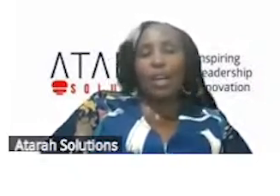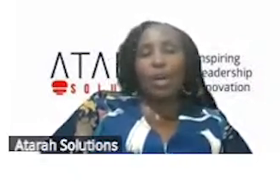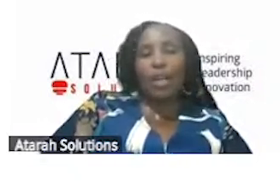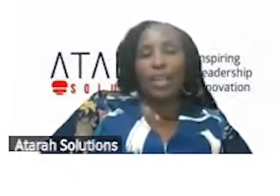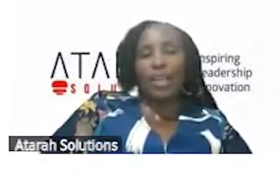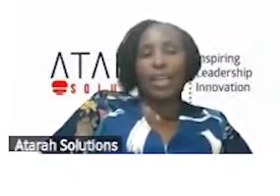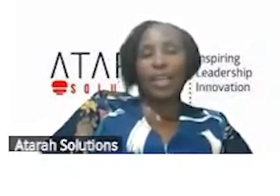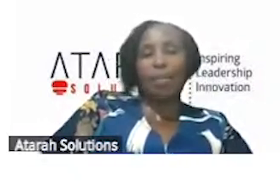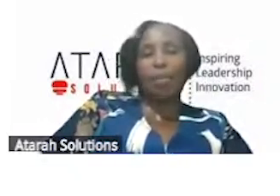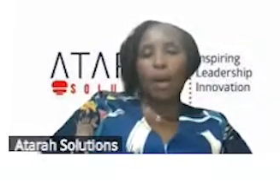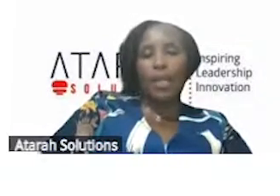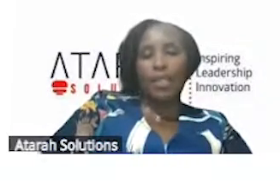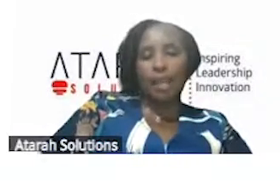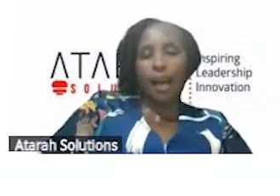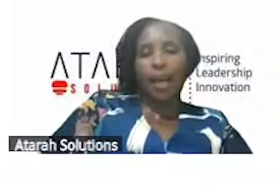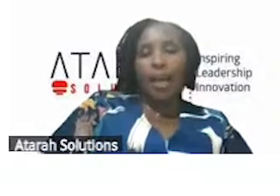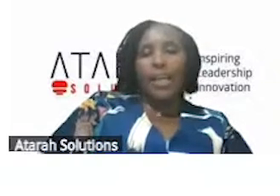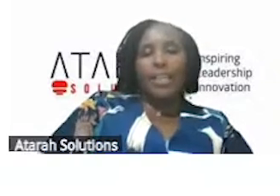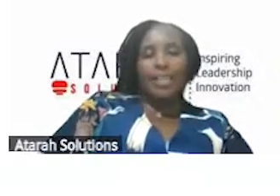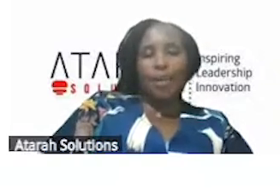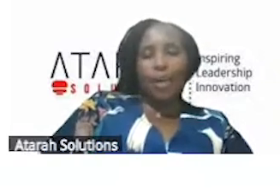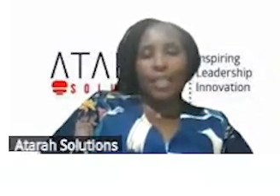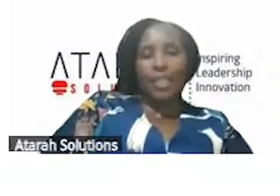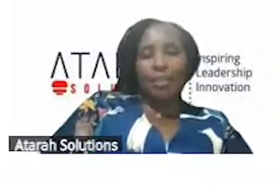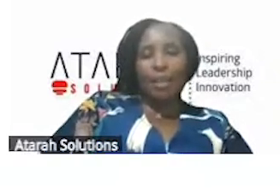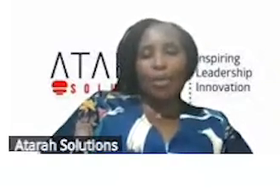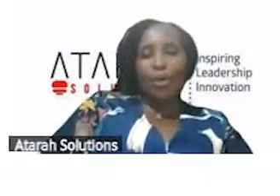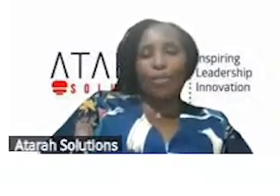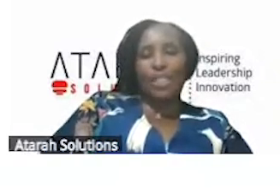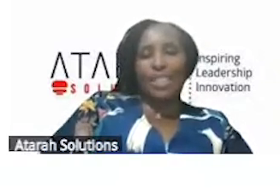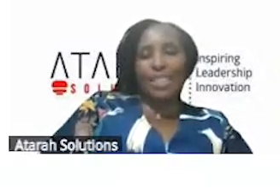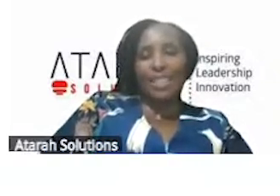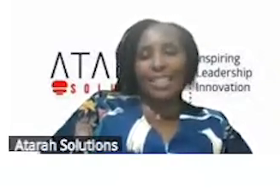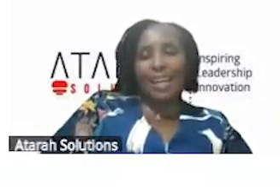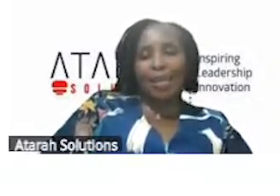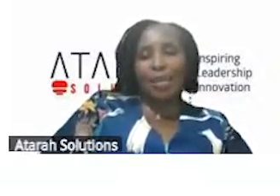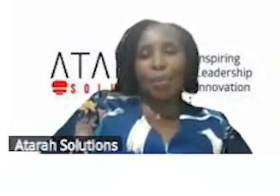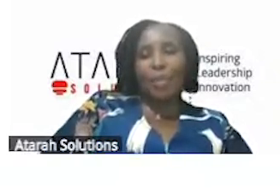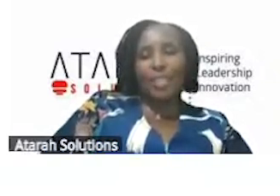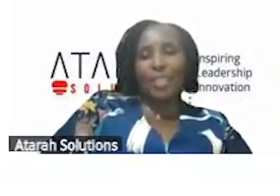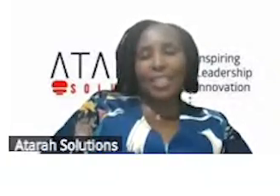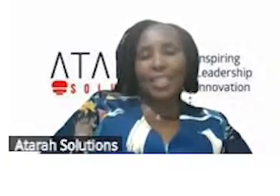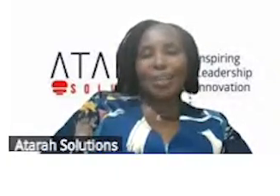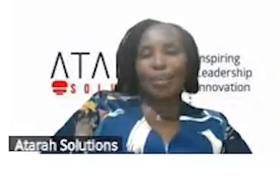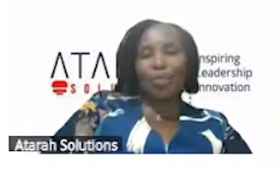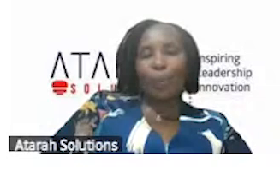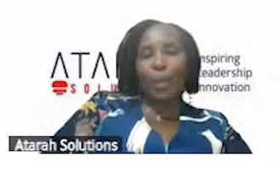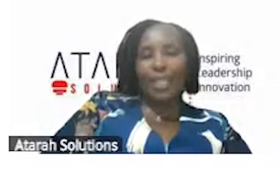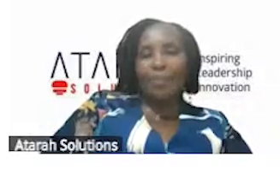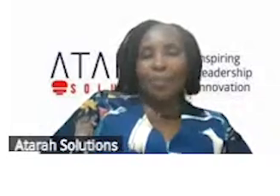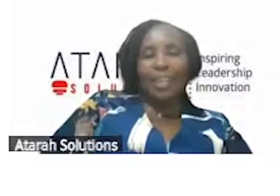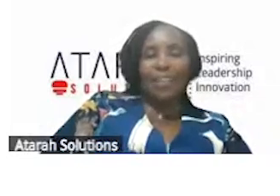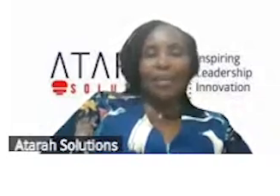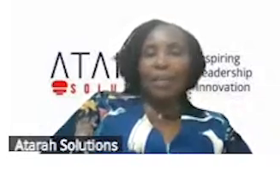hotel located in Mombasa. It is right in the middle of city center in Mombasa. It is such a beautiful